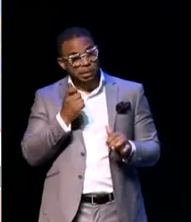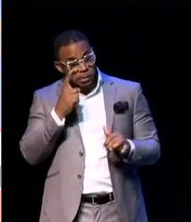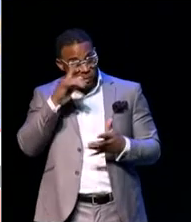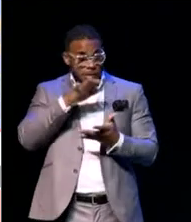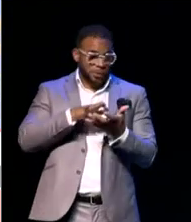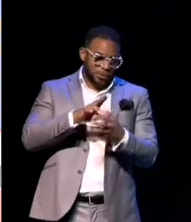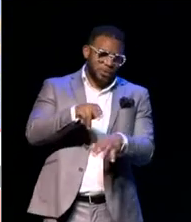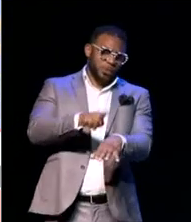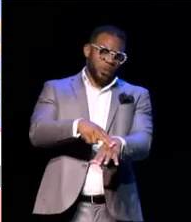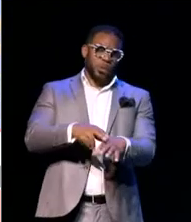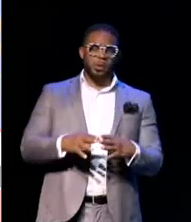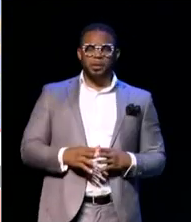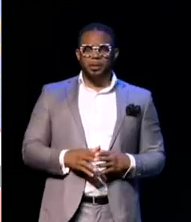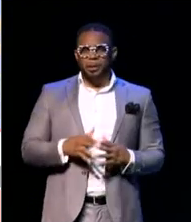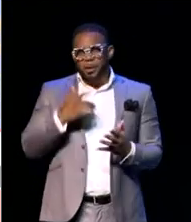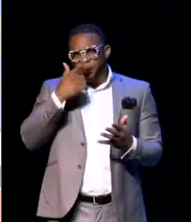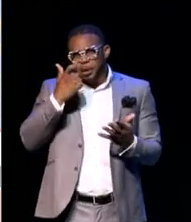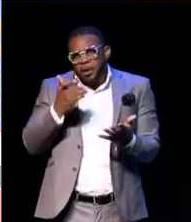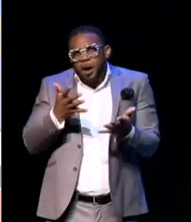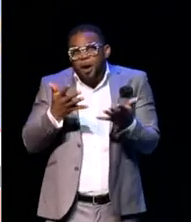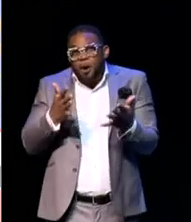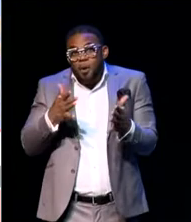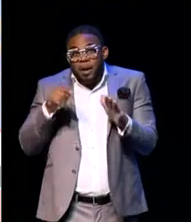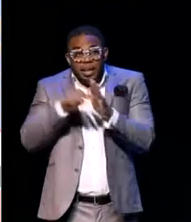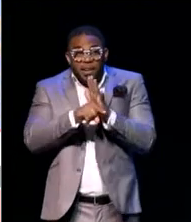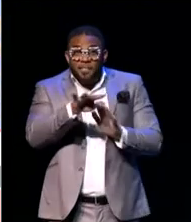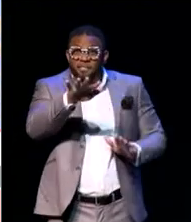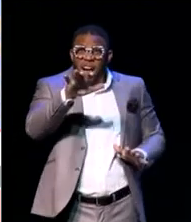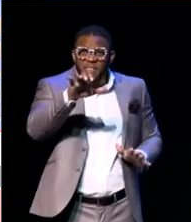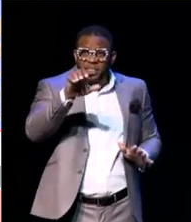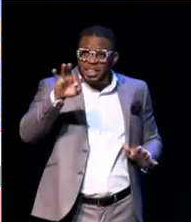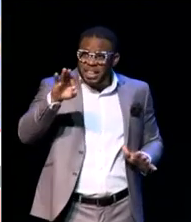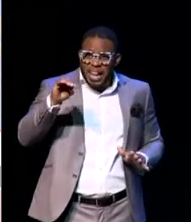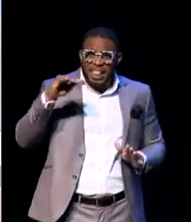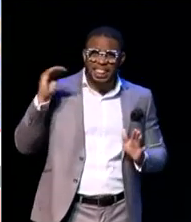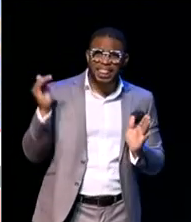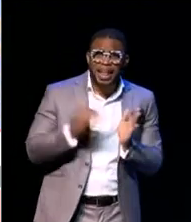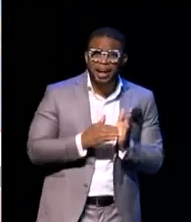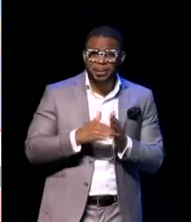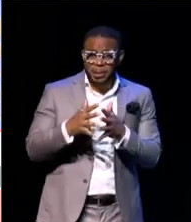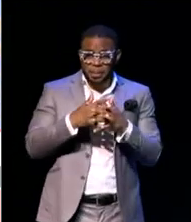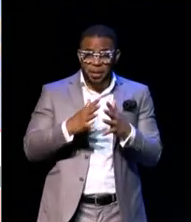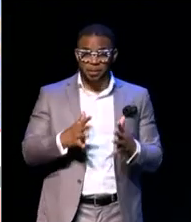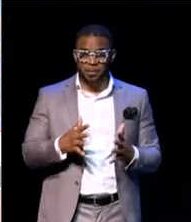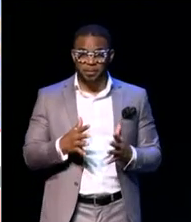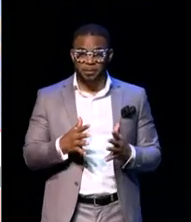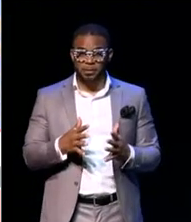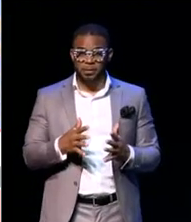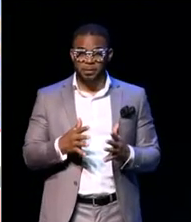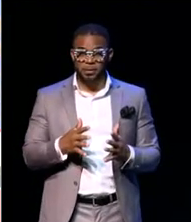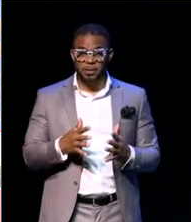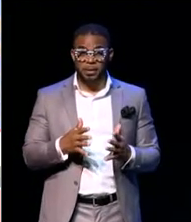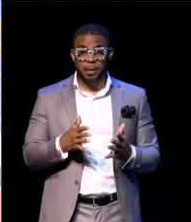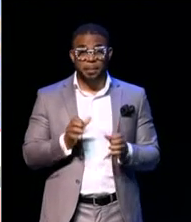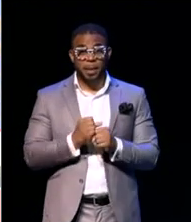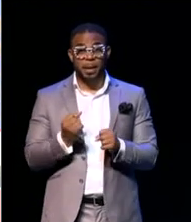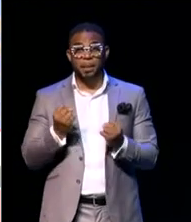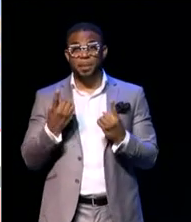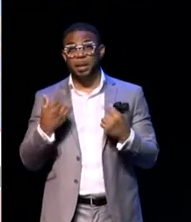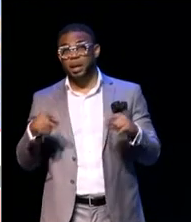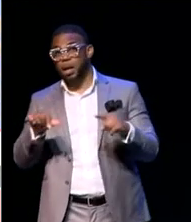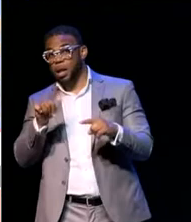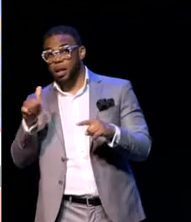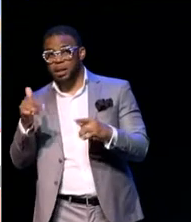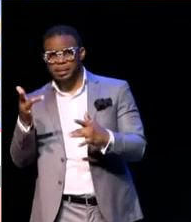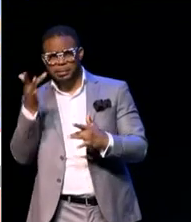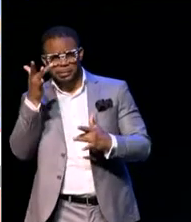bit confusing because it's already killed 590,000 Americans and made many others